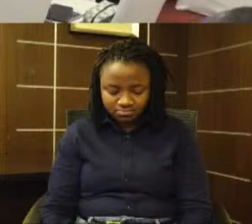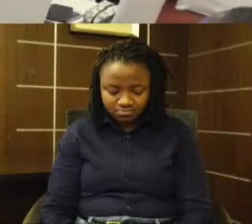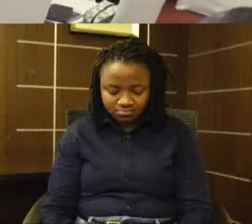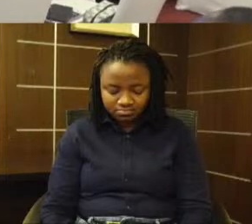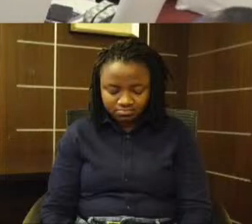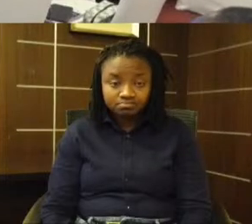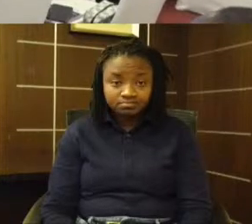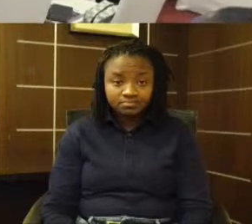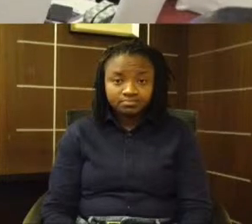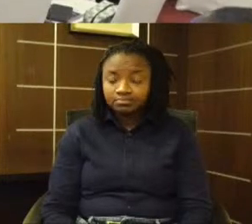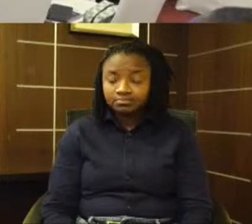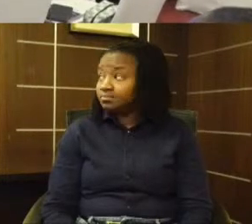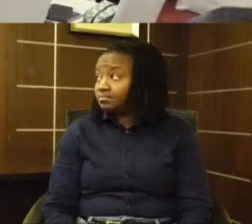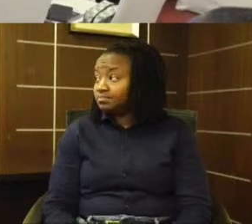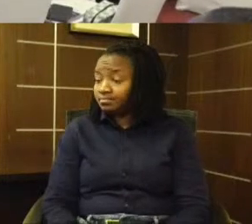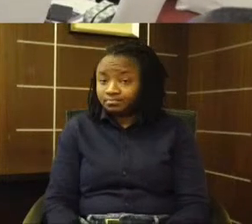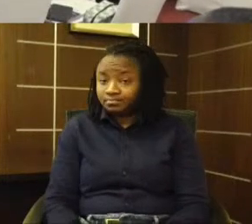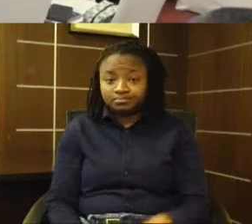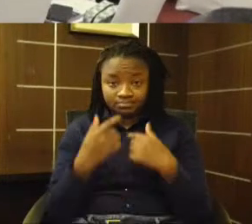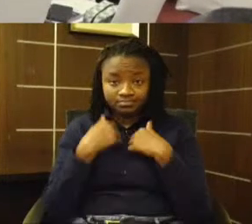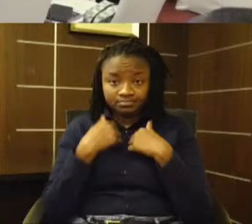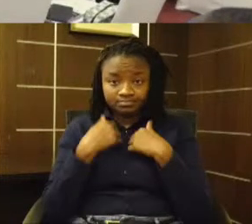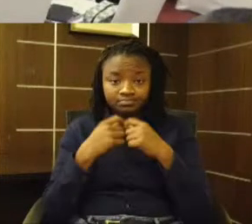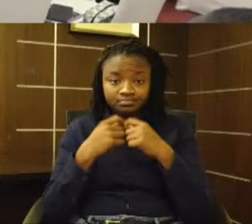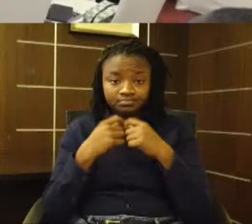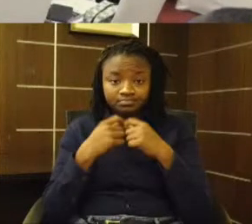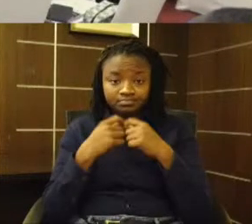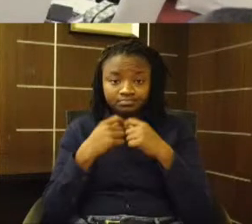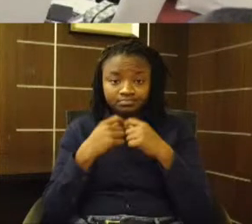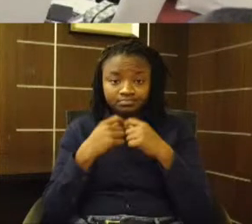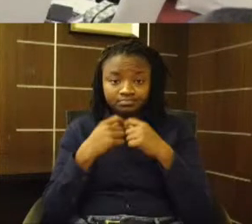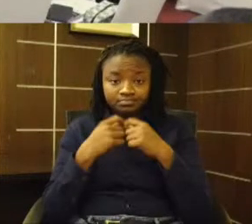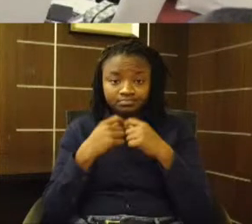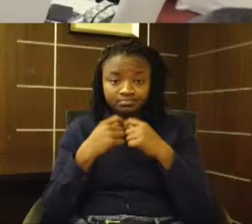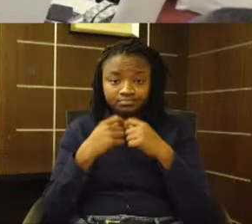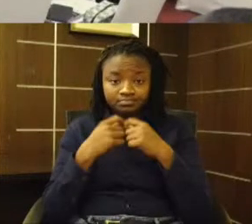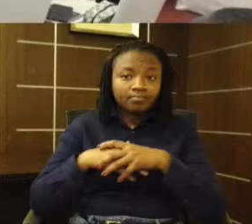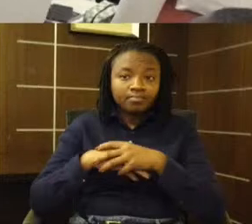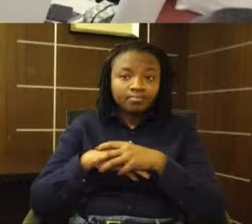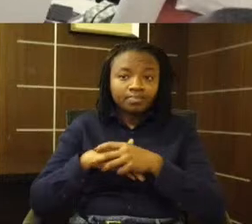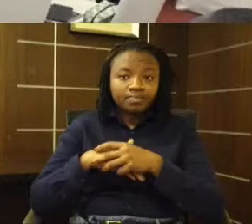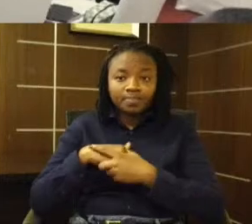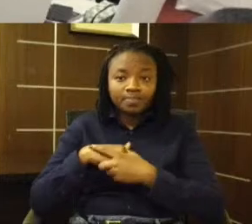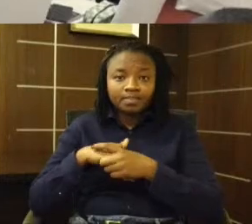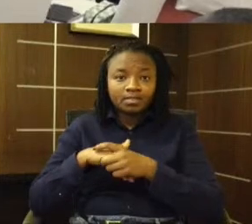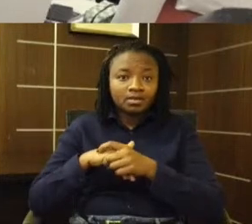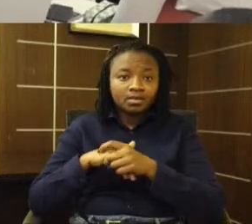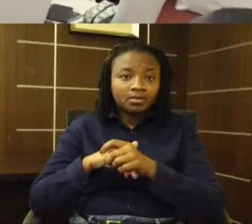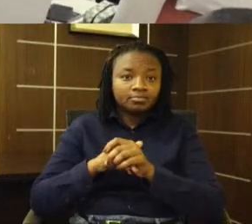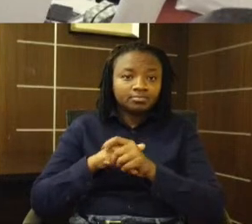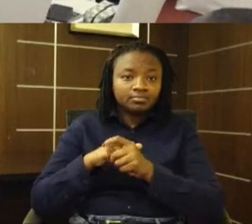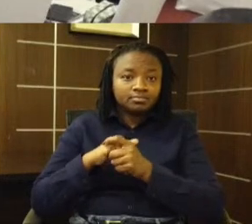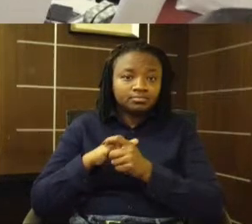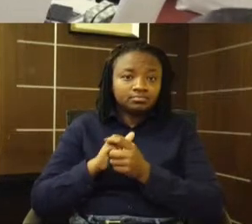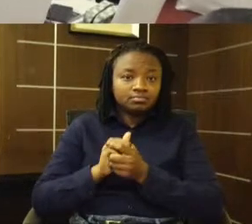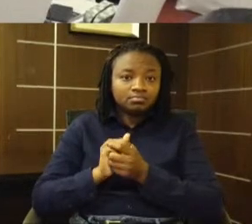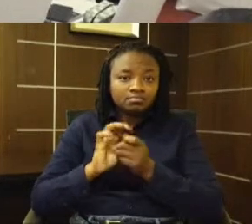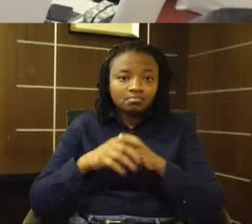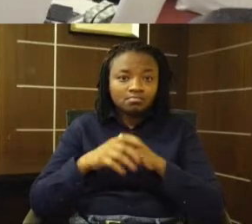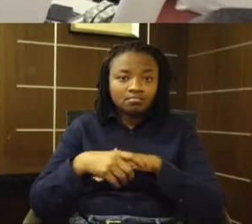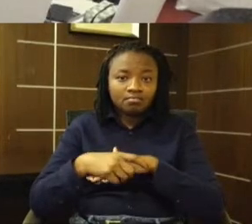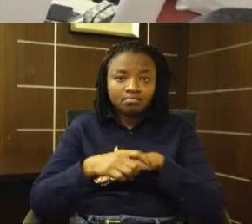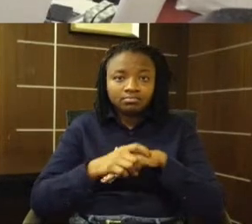Can everyone see that? No. We are yet to see something from your end. Is it visible to